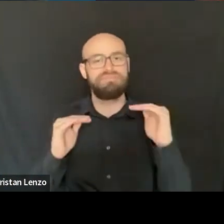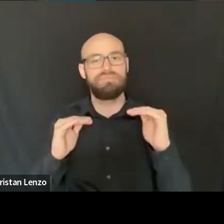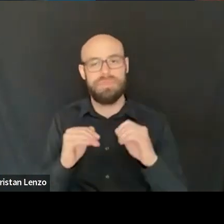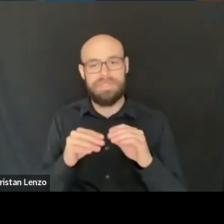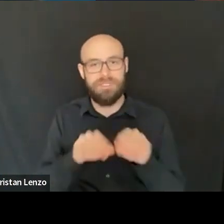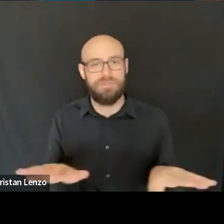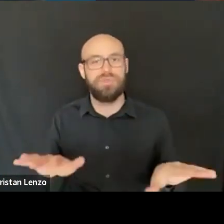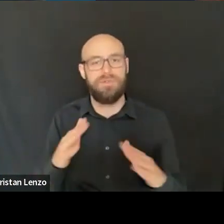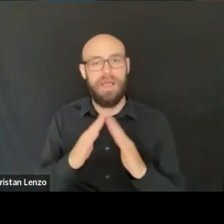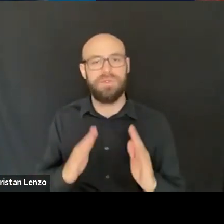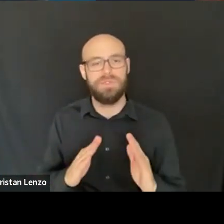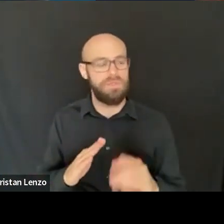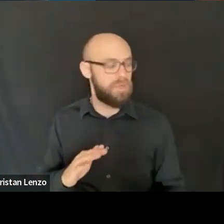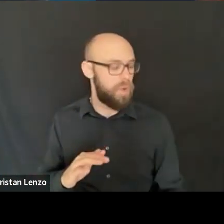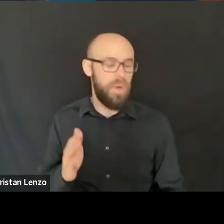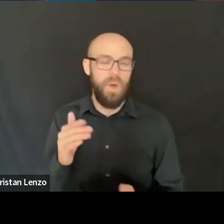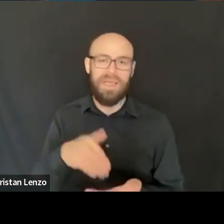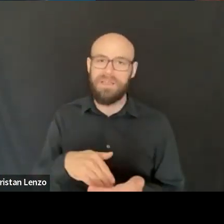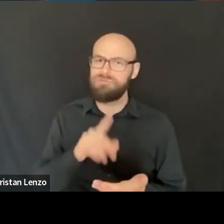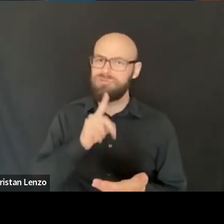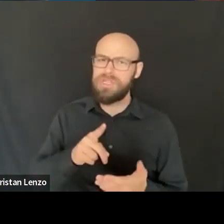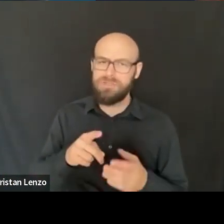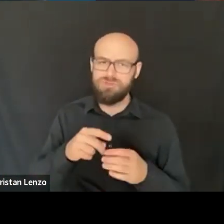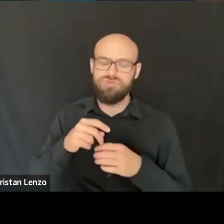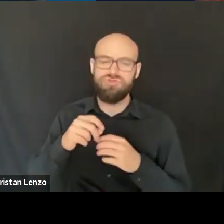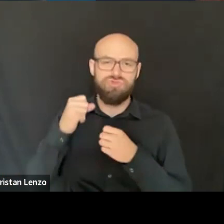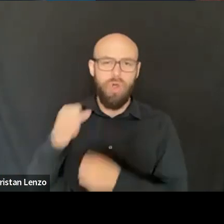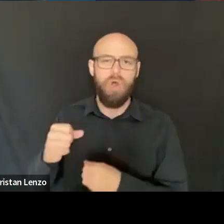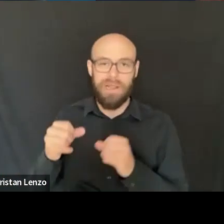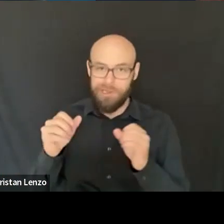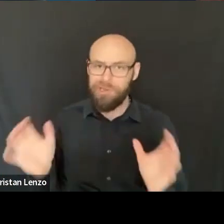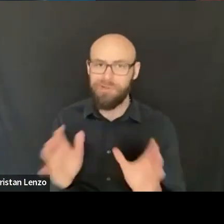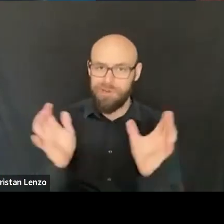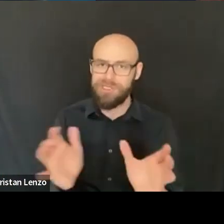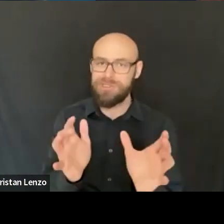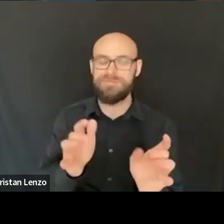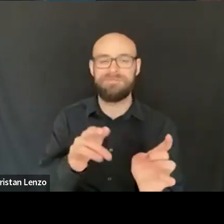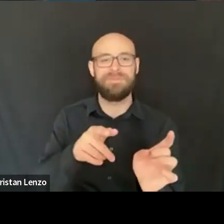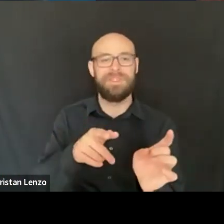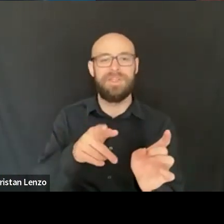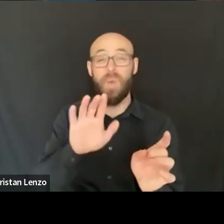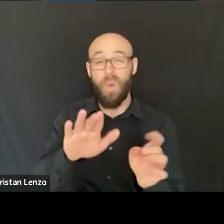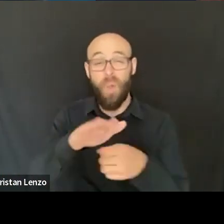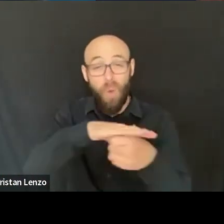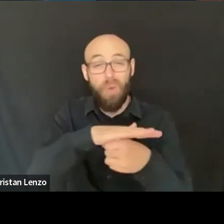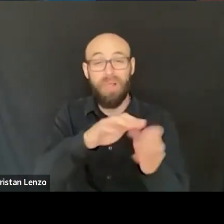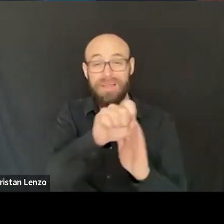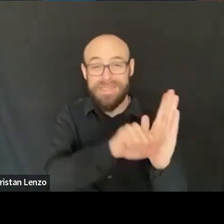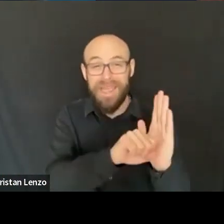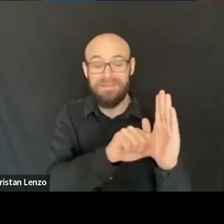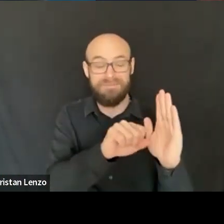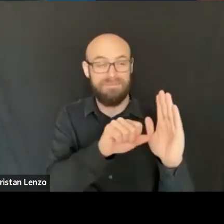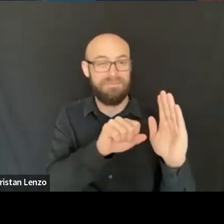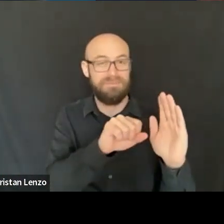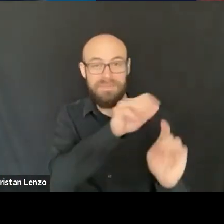I would strongly encourage, again, counselors to get trained to engage with their local and state. And also